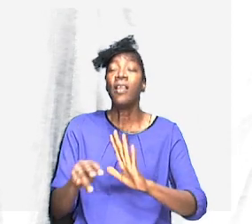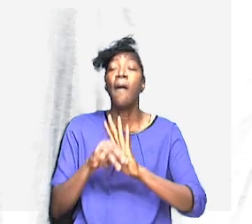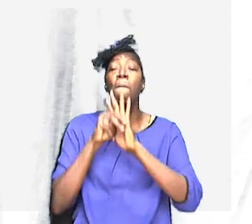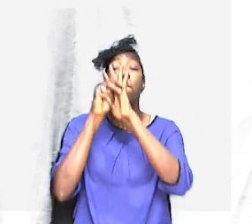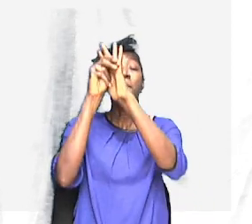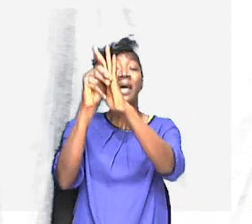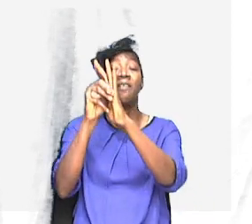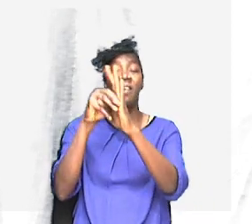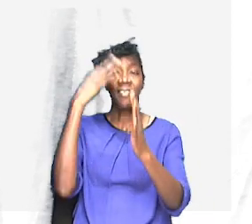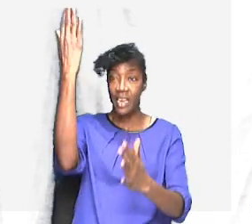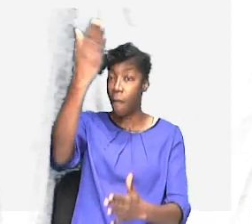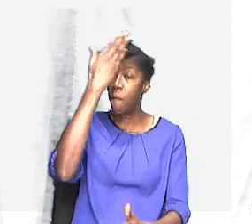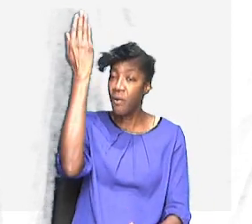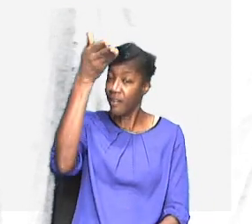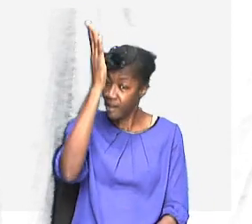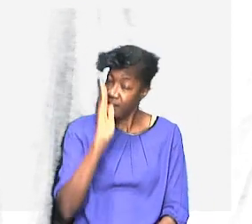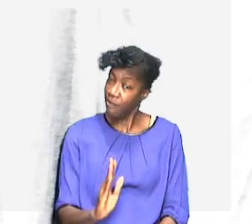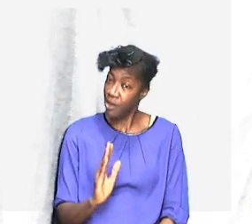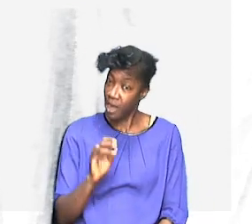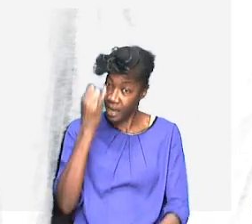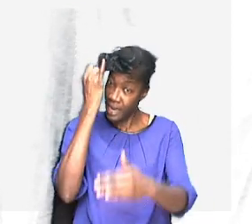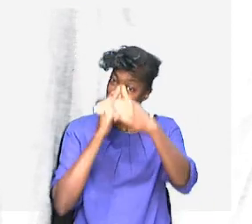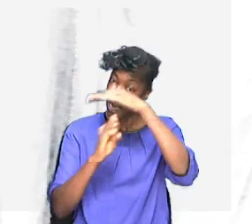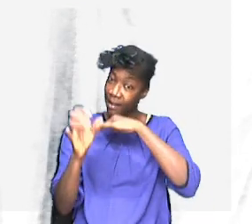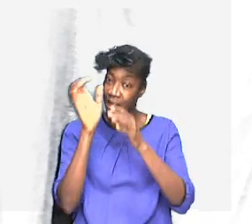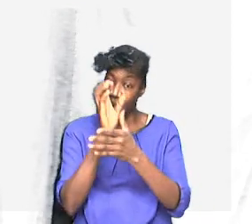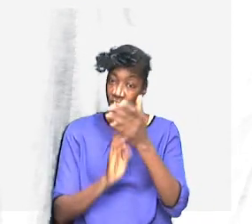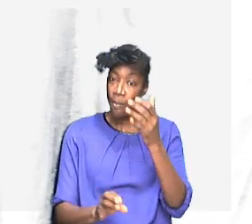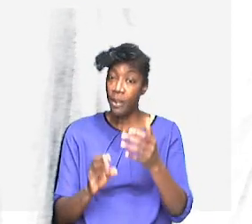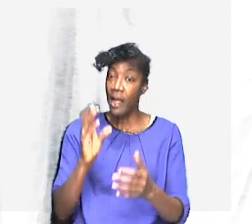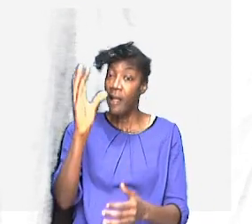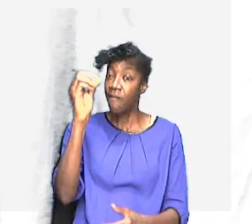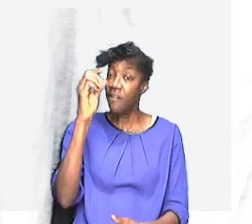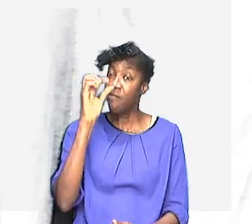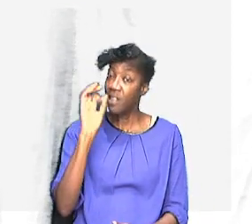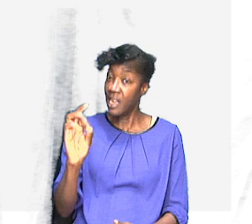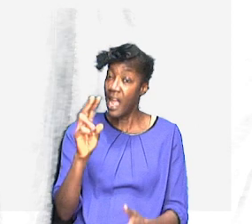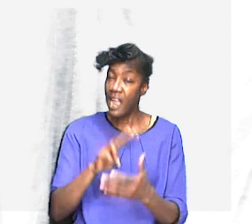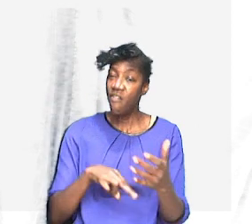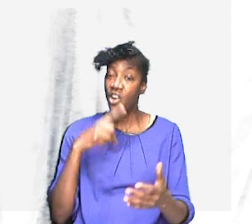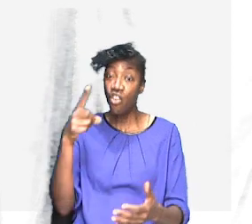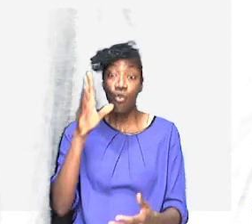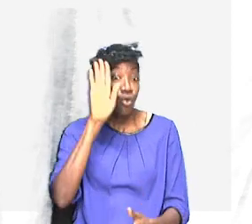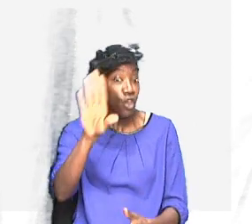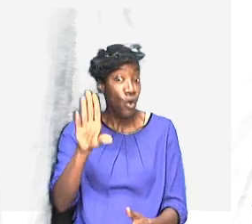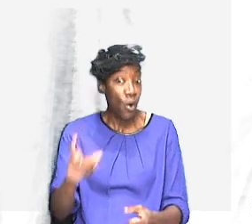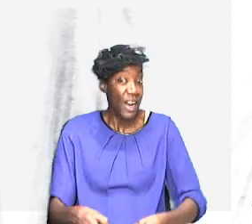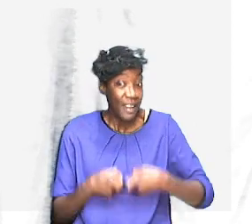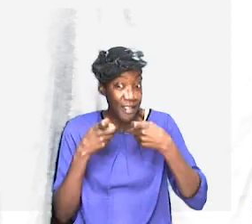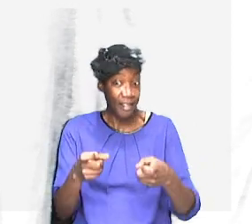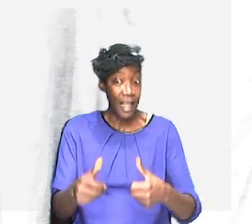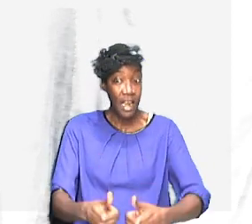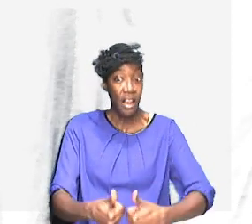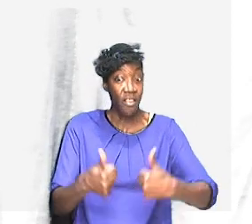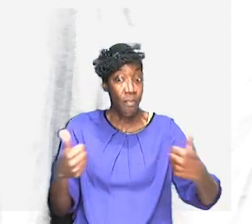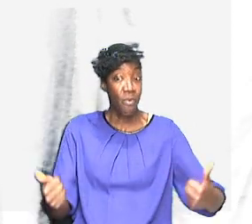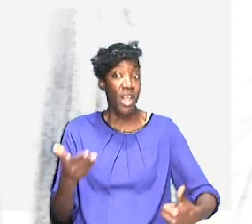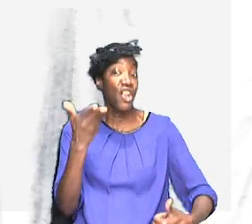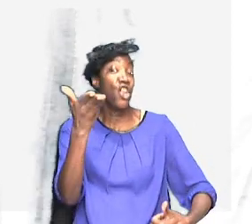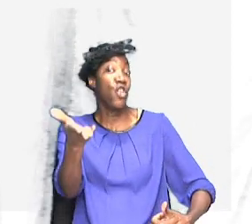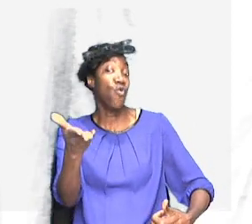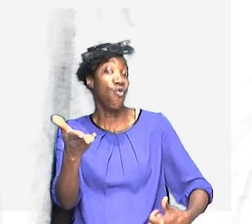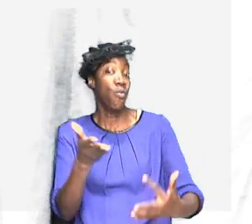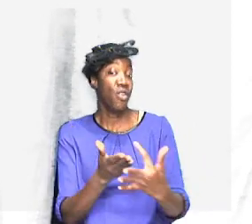God. And we look at Isaiah chapter 59 and verse 2, which says, "But your iniquities have separated between you and